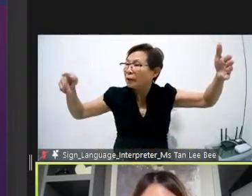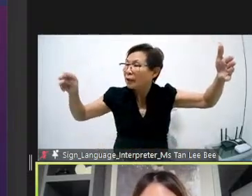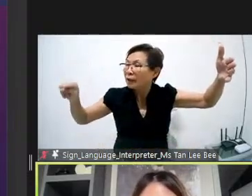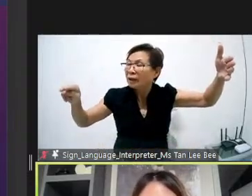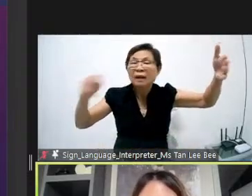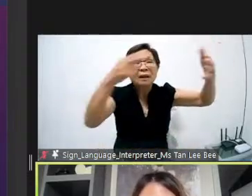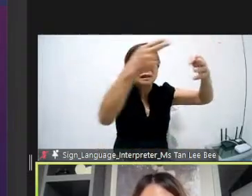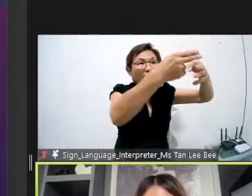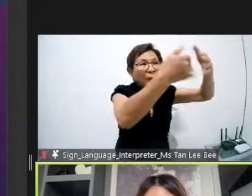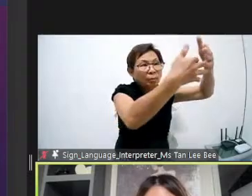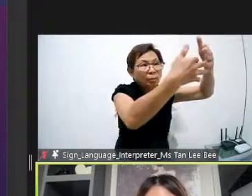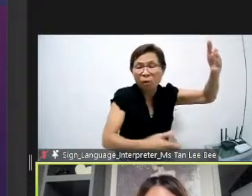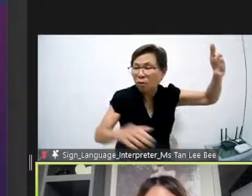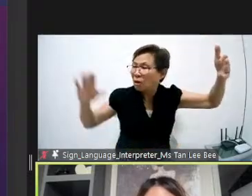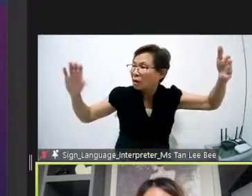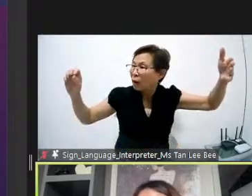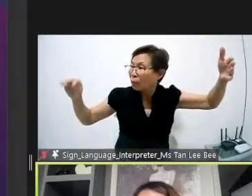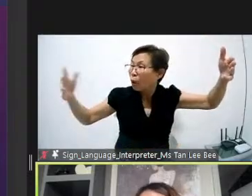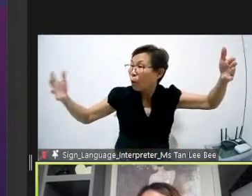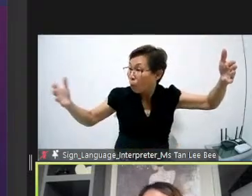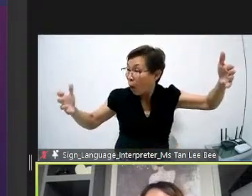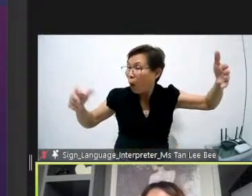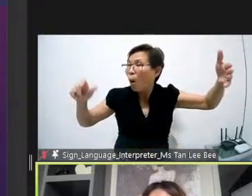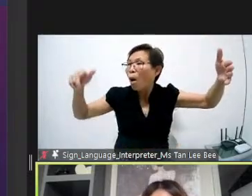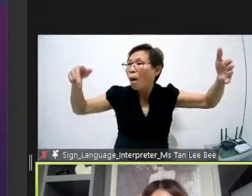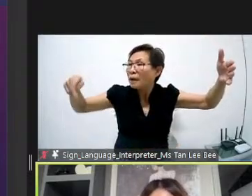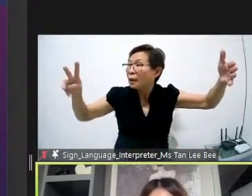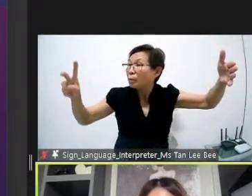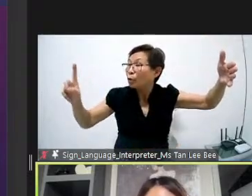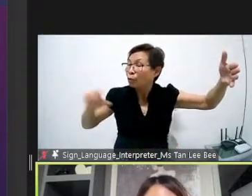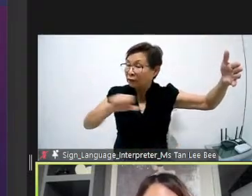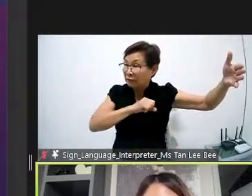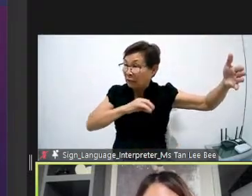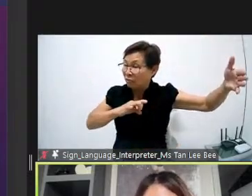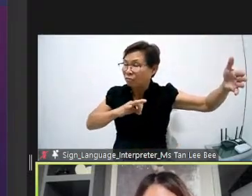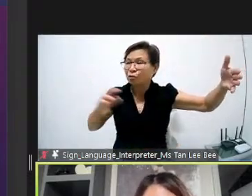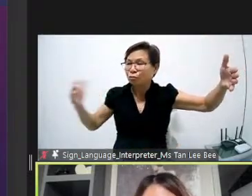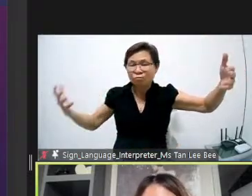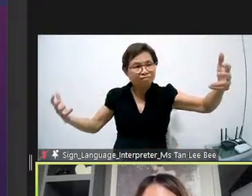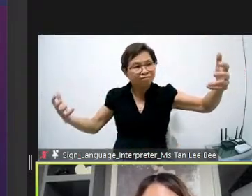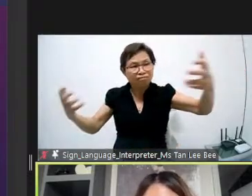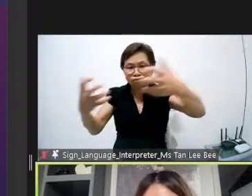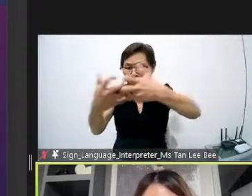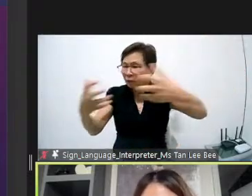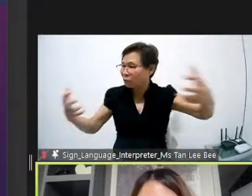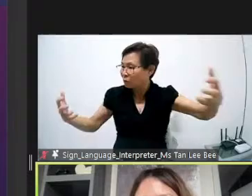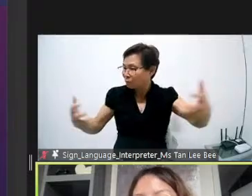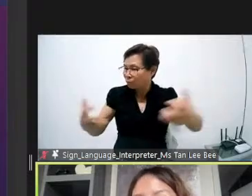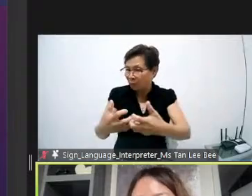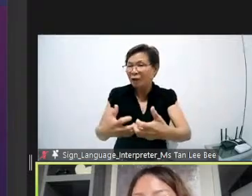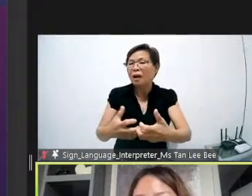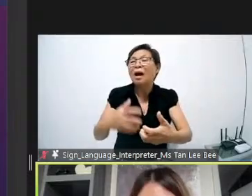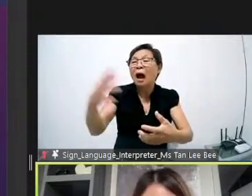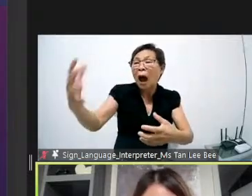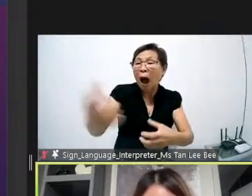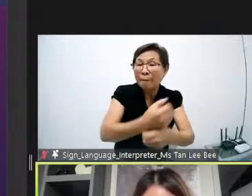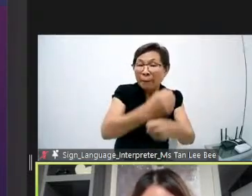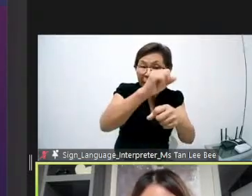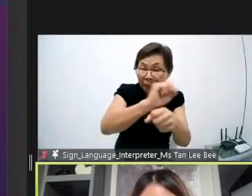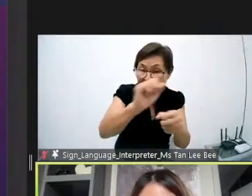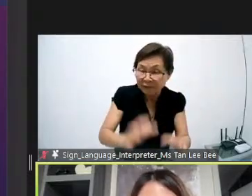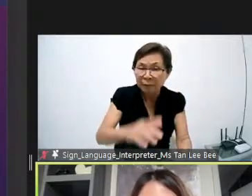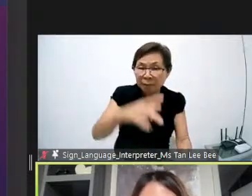to hiring PWD. Since hiring PWD in Thailand requires many